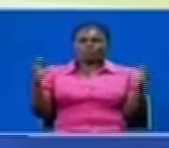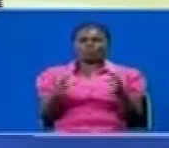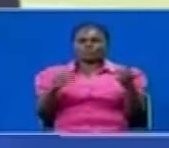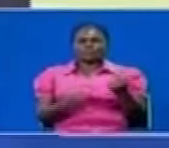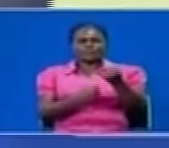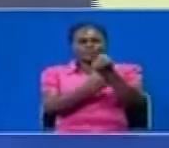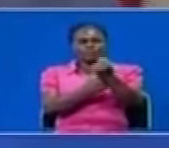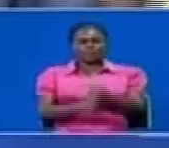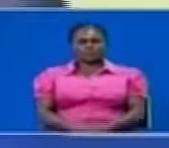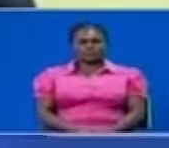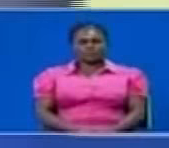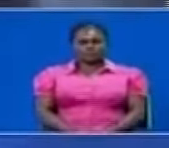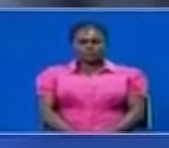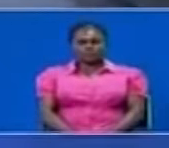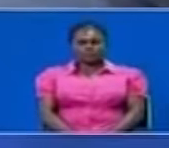support.